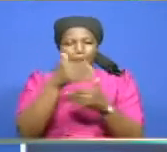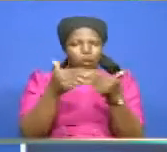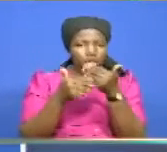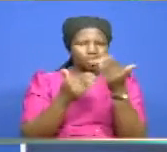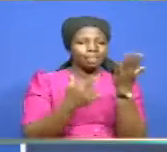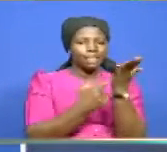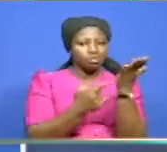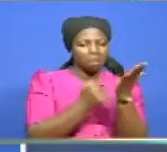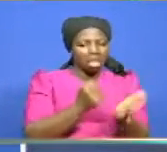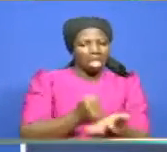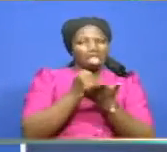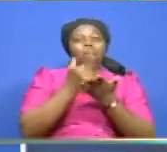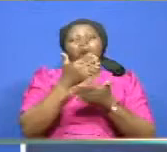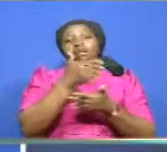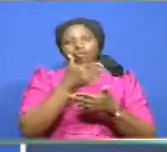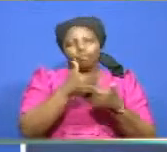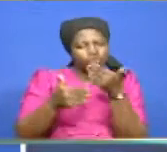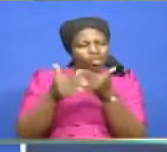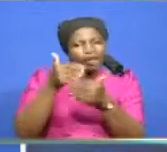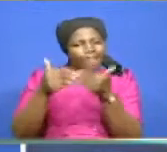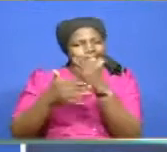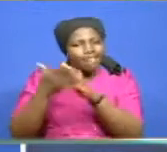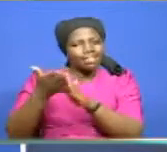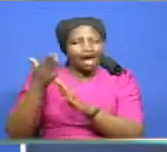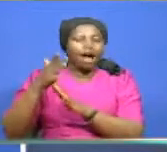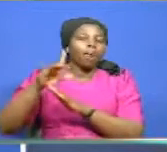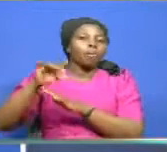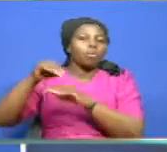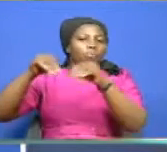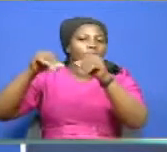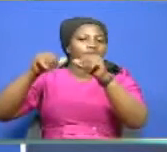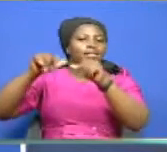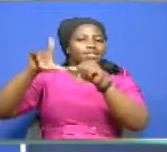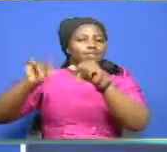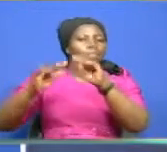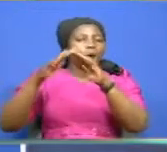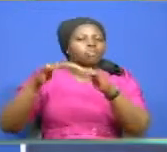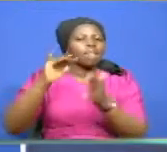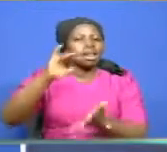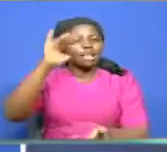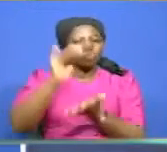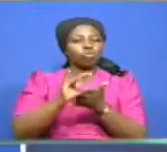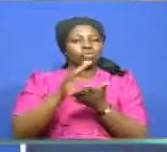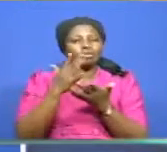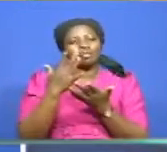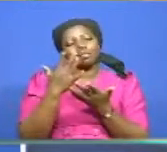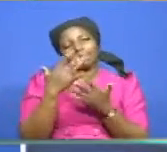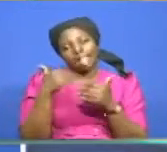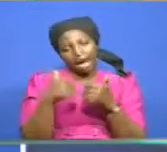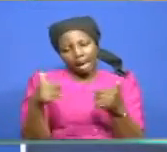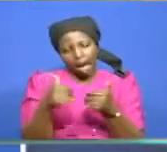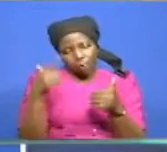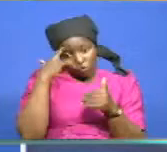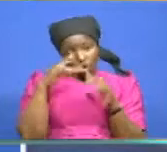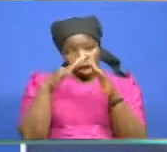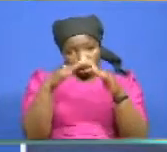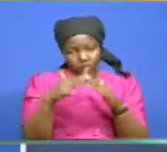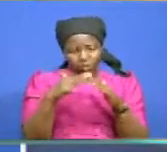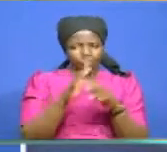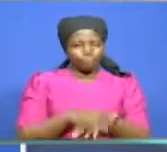fast track construction of quality affordable houses and reduce the growing housing deficit.